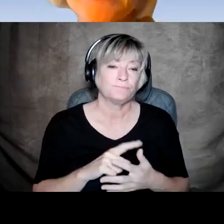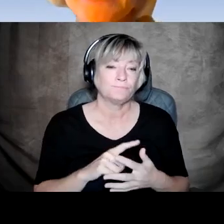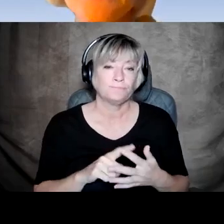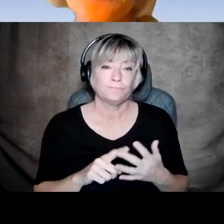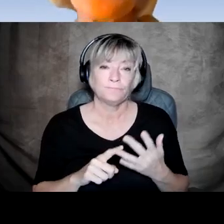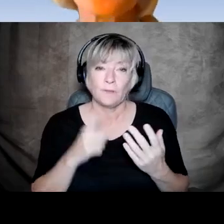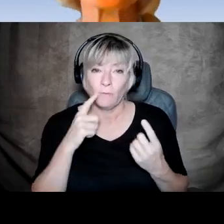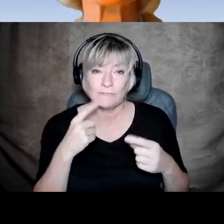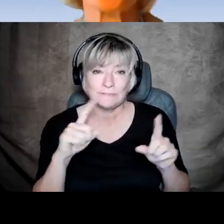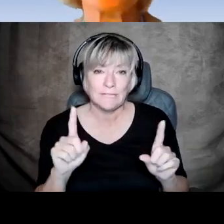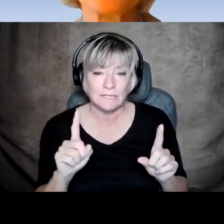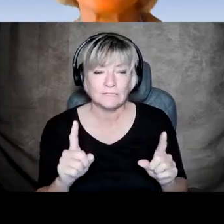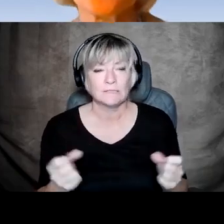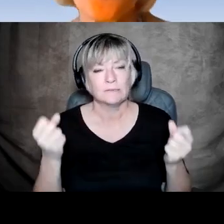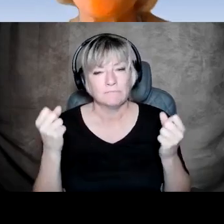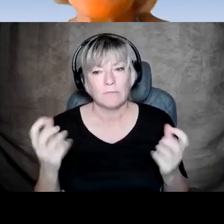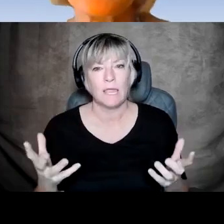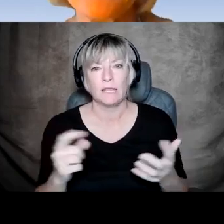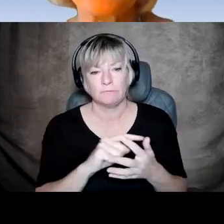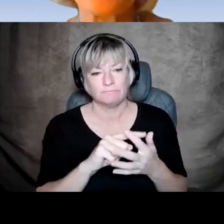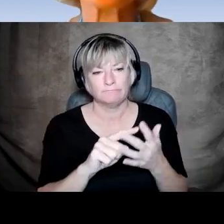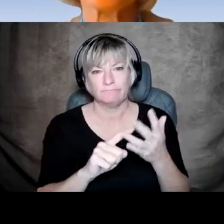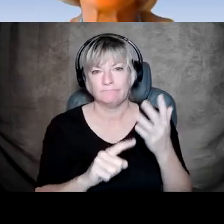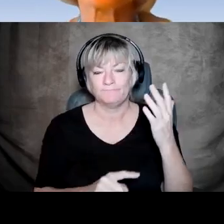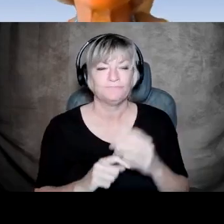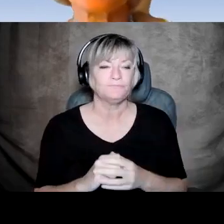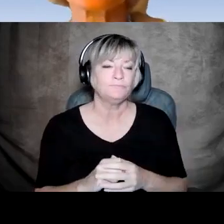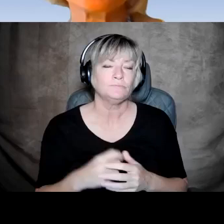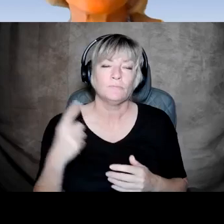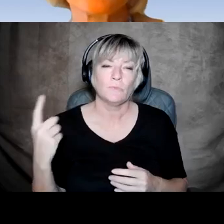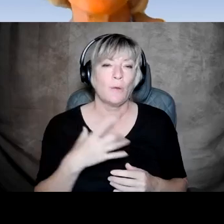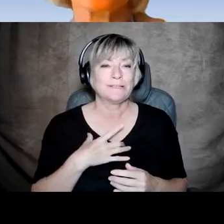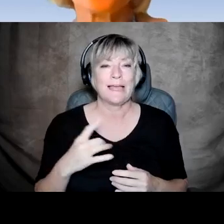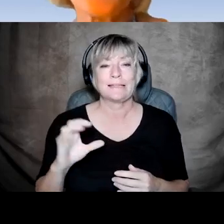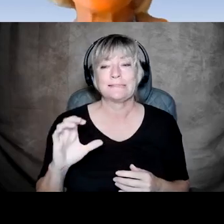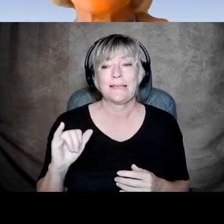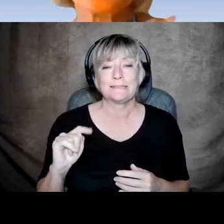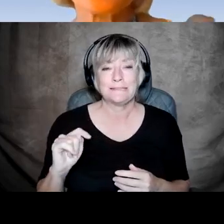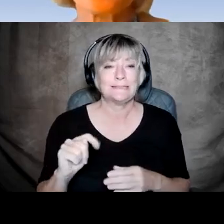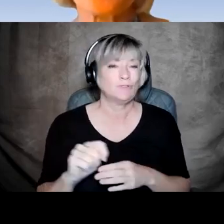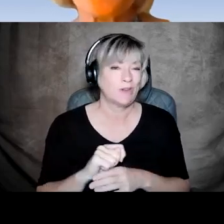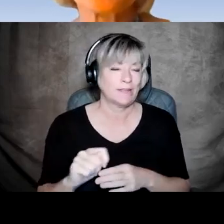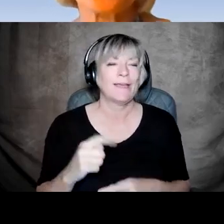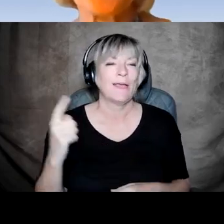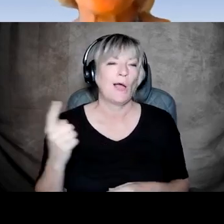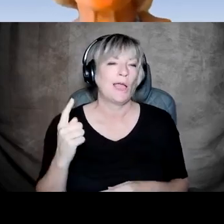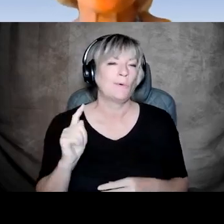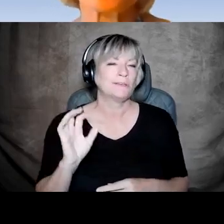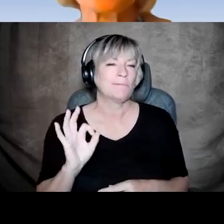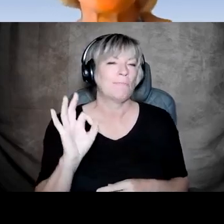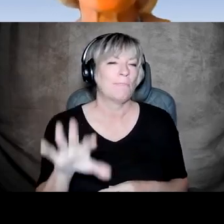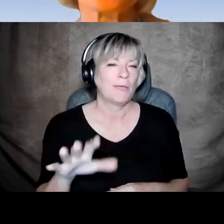for success. Oh, there are so many, so many. And I always like in CIT and the training, I always sort of throw in this